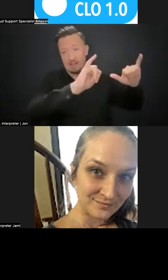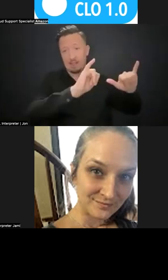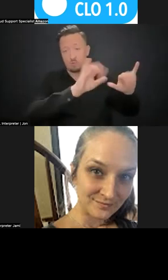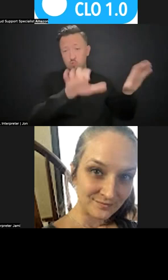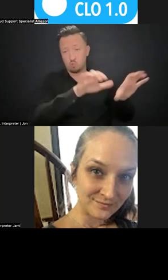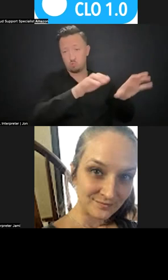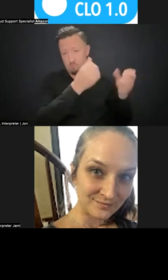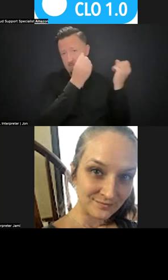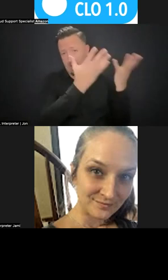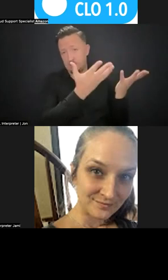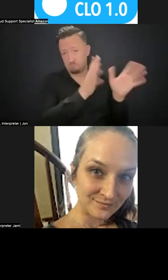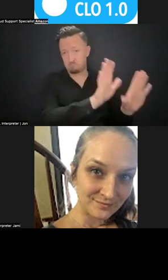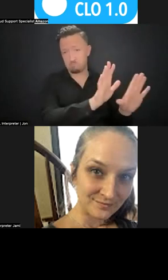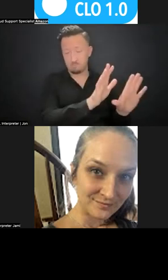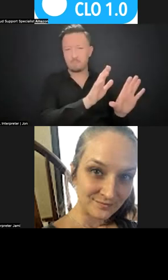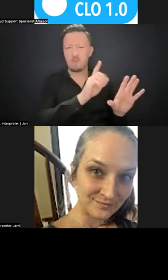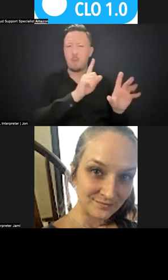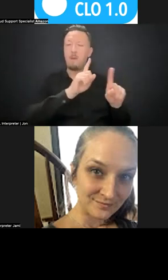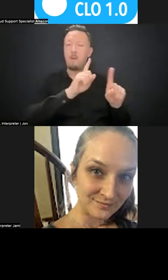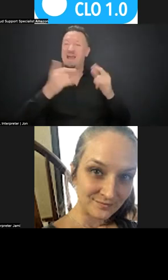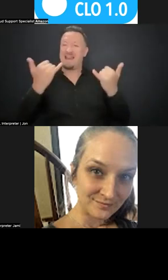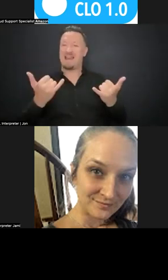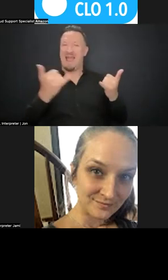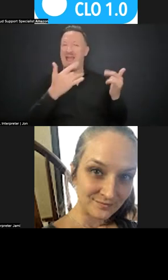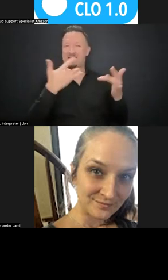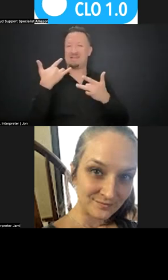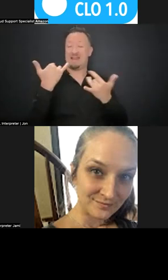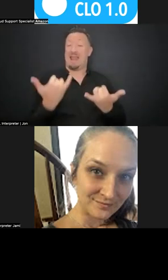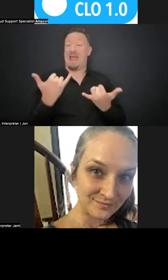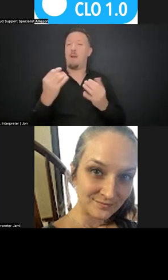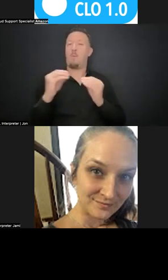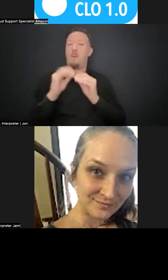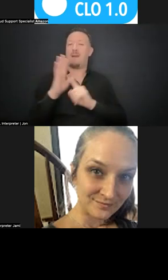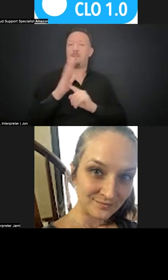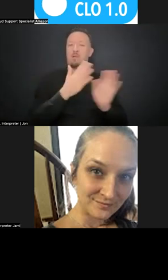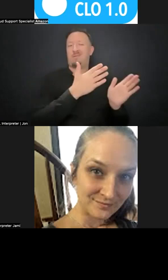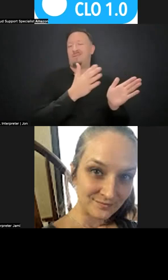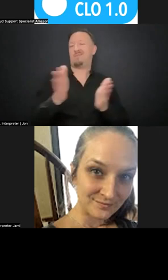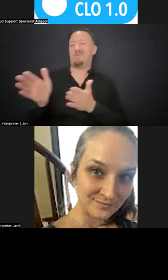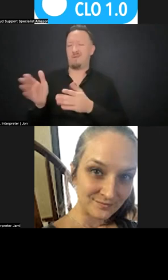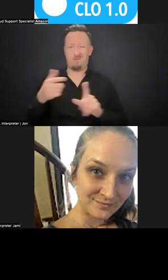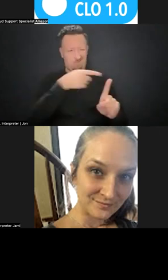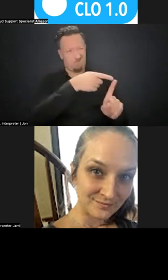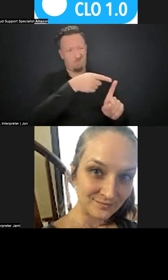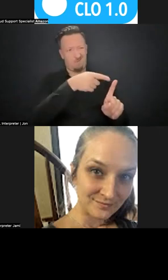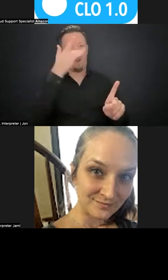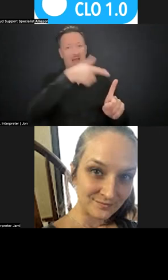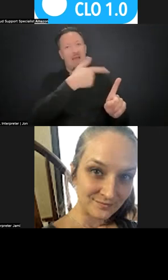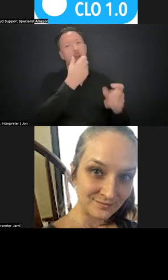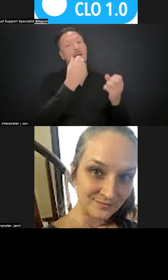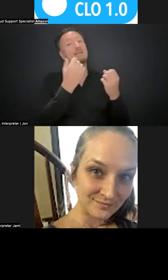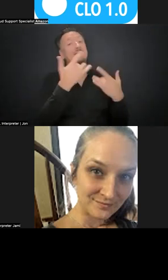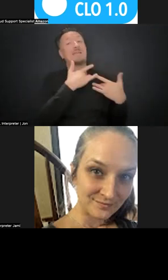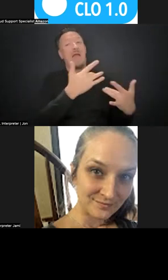is, why should you have to manage these? Because this is where lots of problems happen,